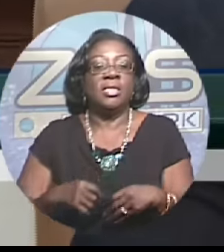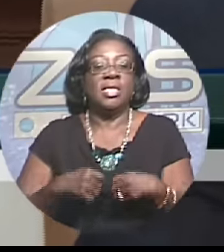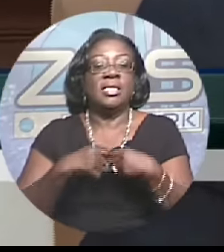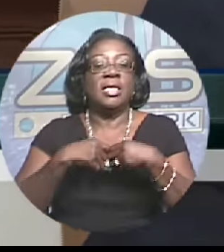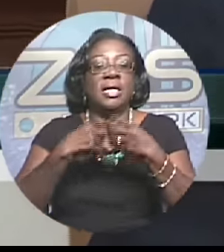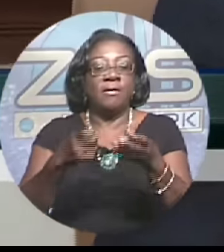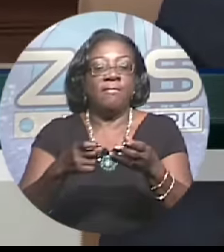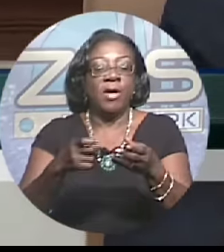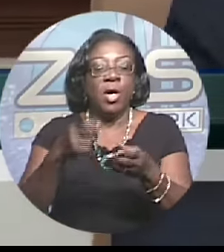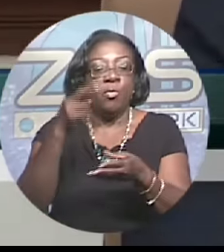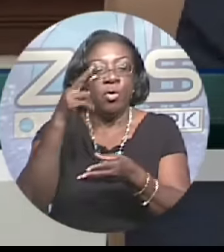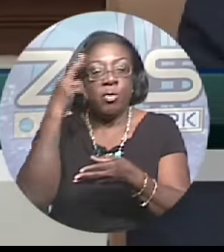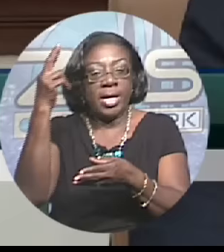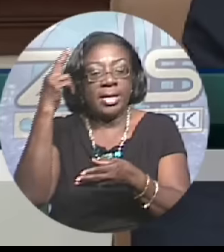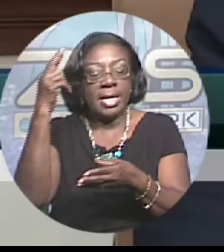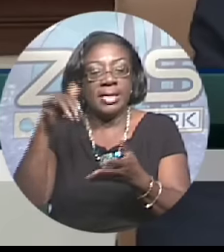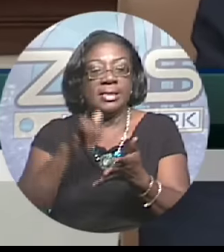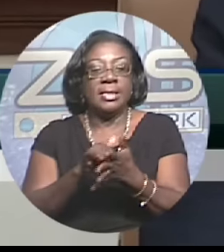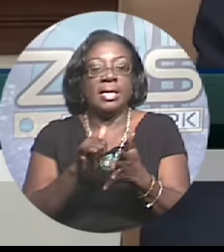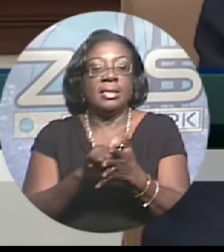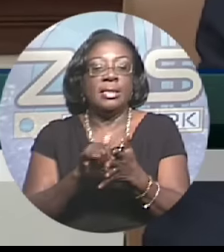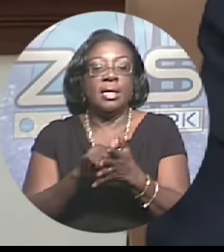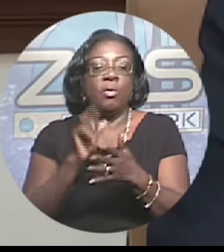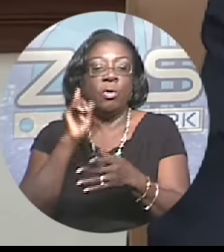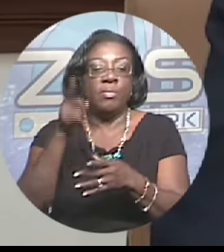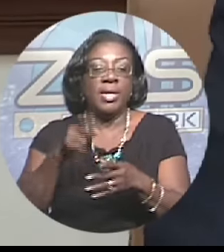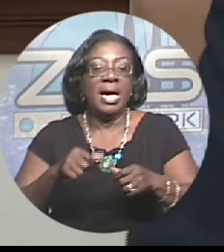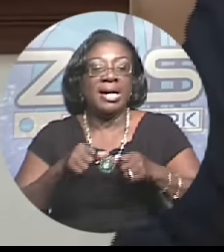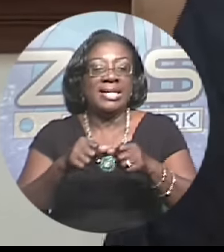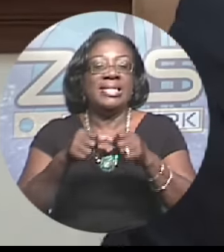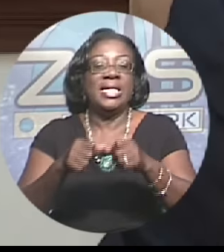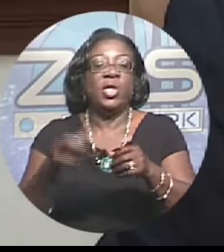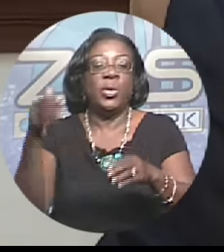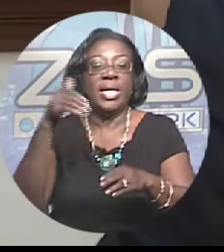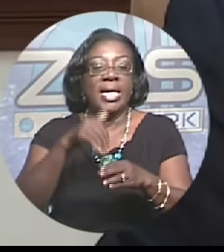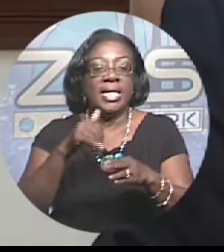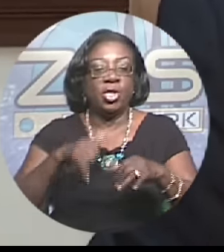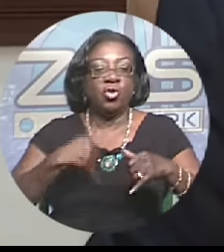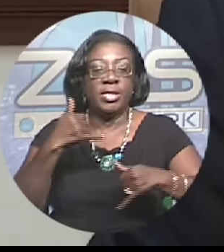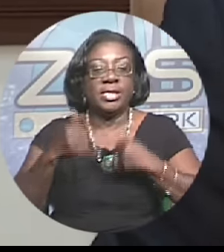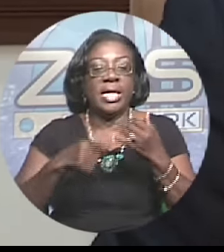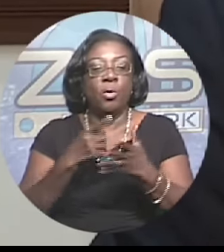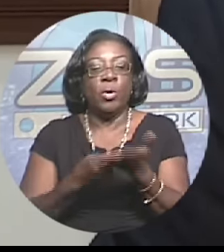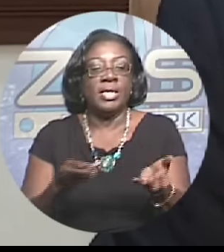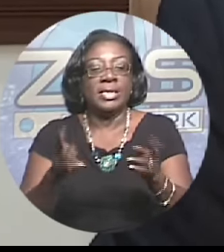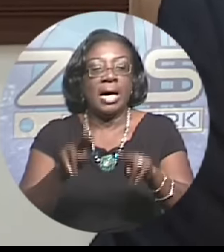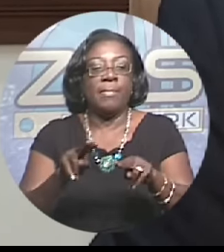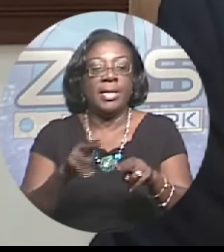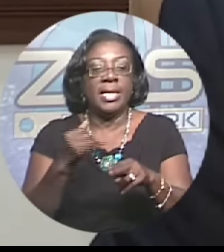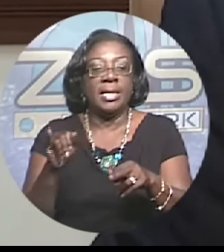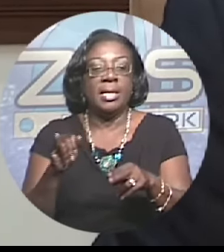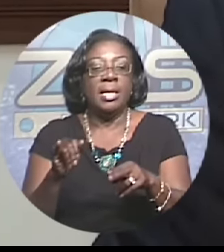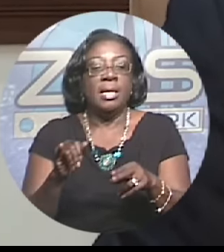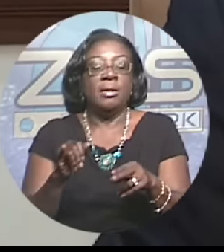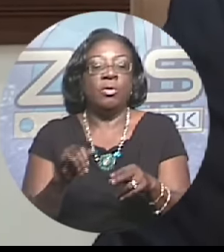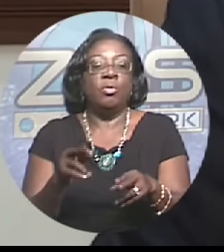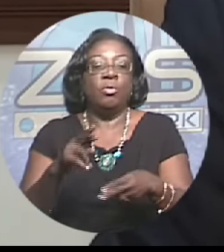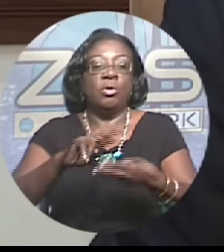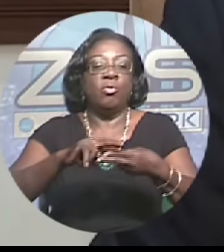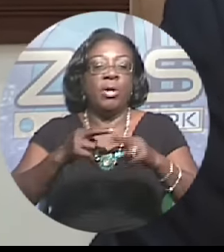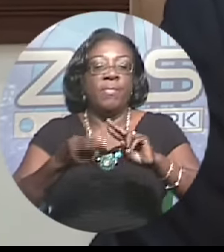contribution, recognizing that there would be a continuing interest in what's happening with respect to